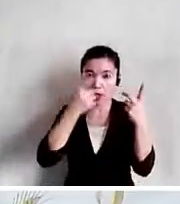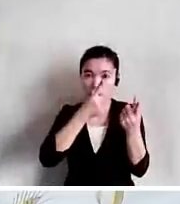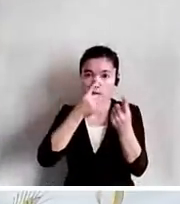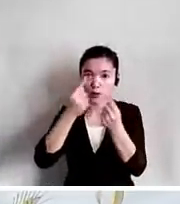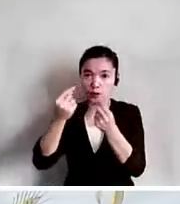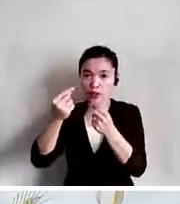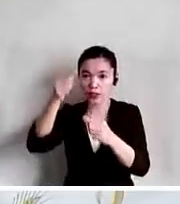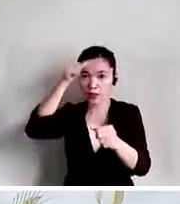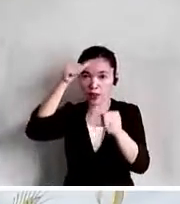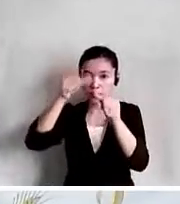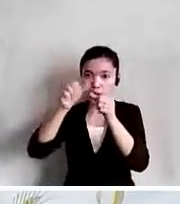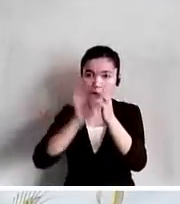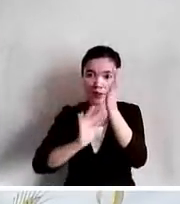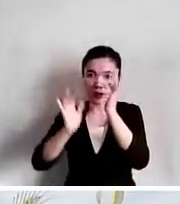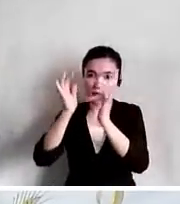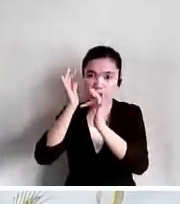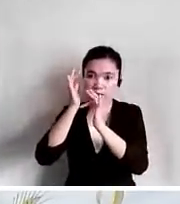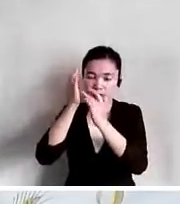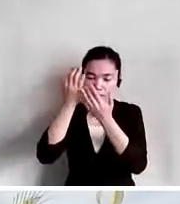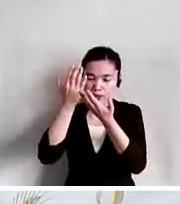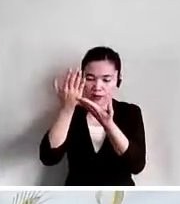in memory of me."